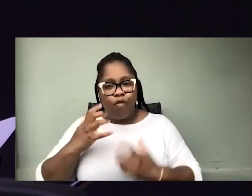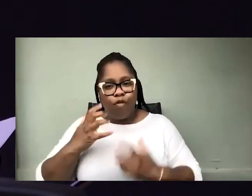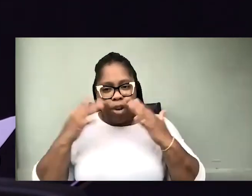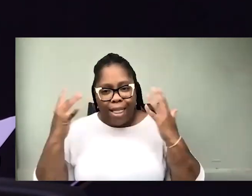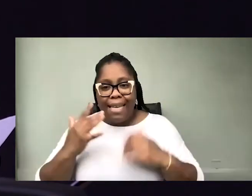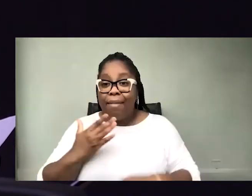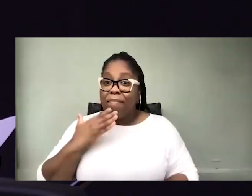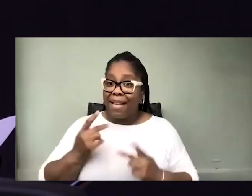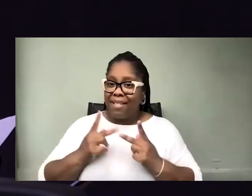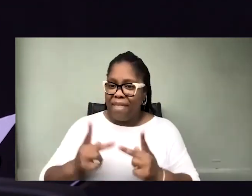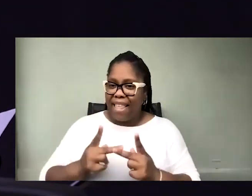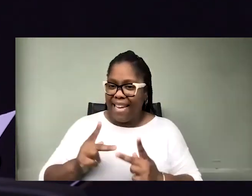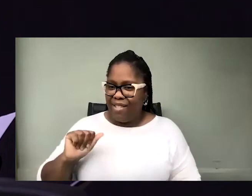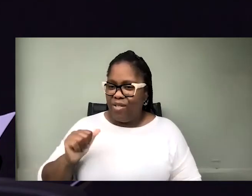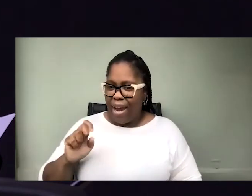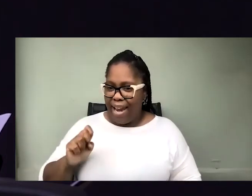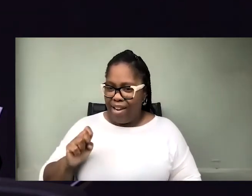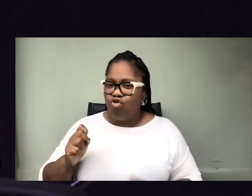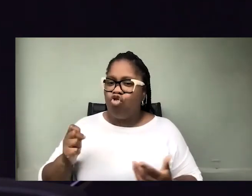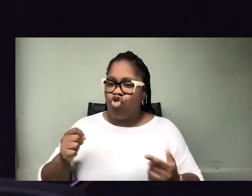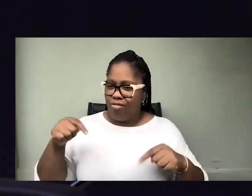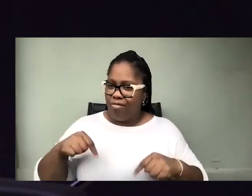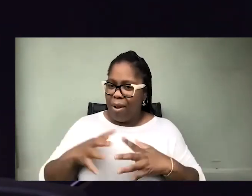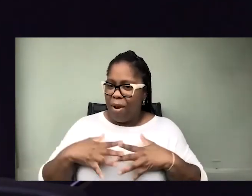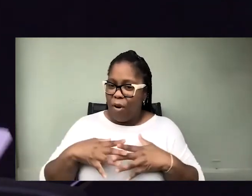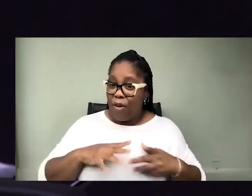our 4th graders will want to grow old here.